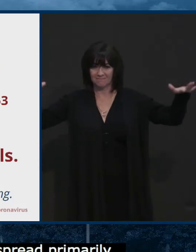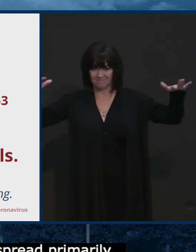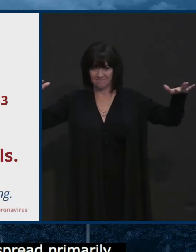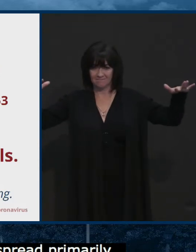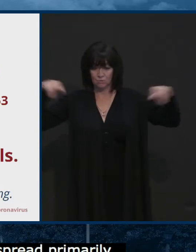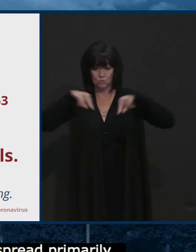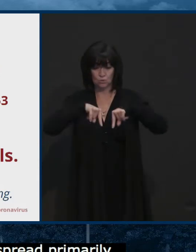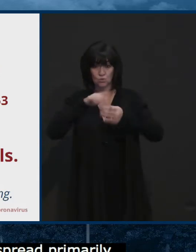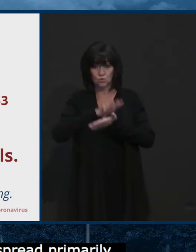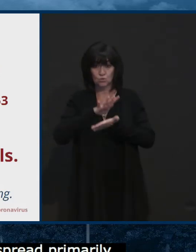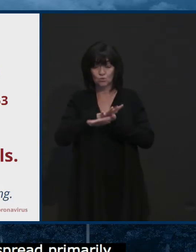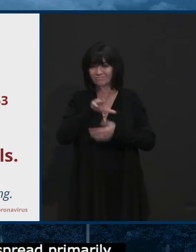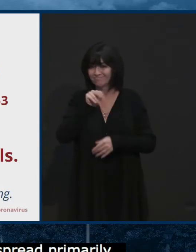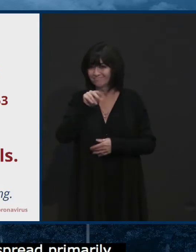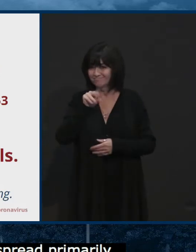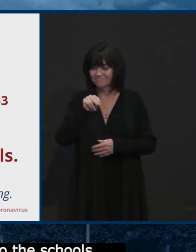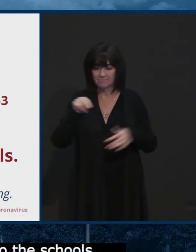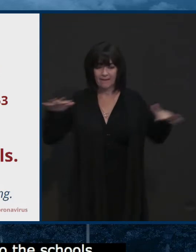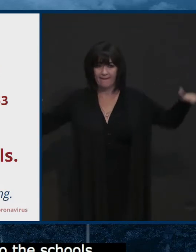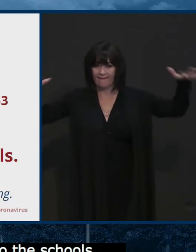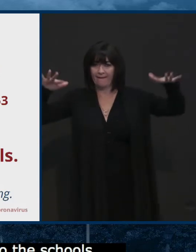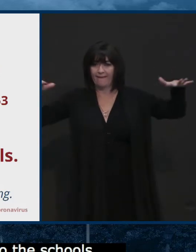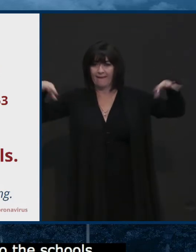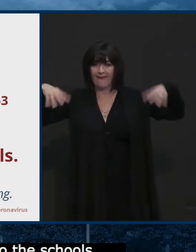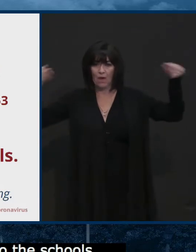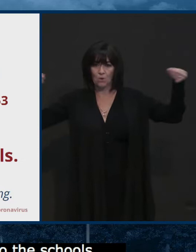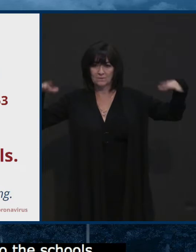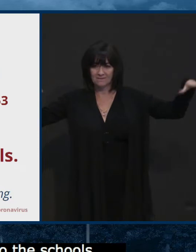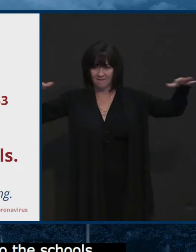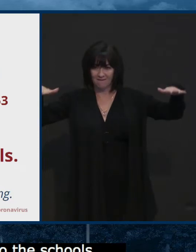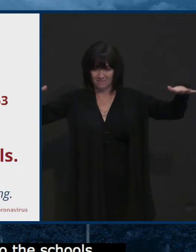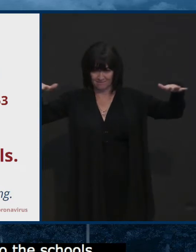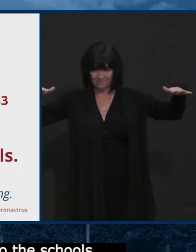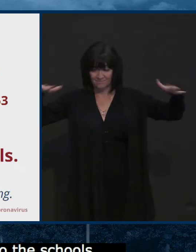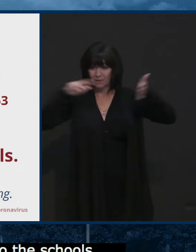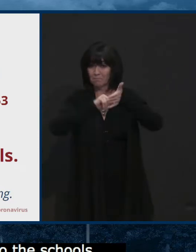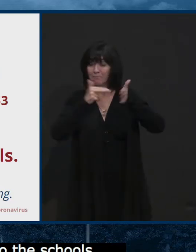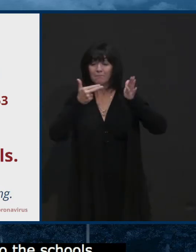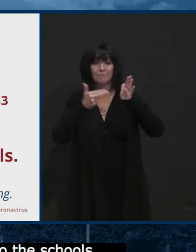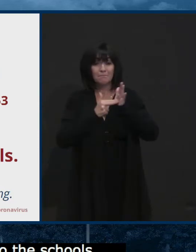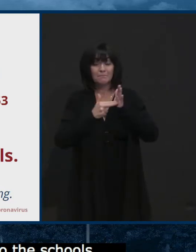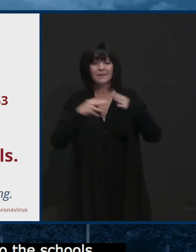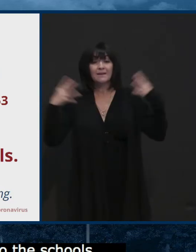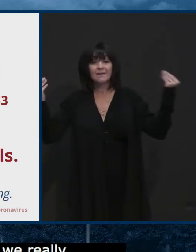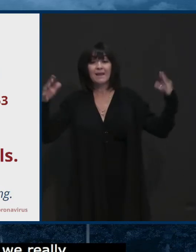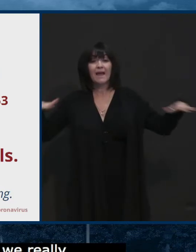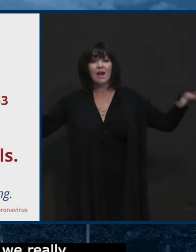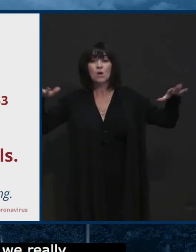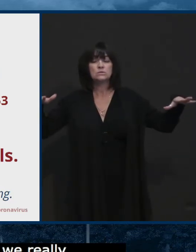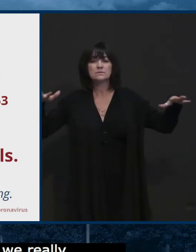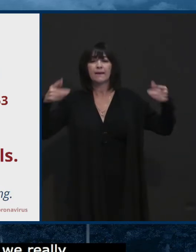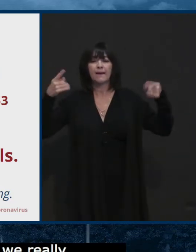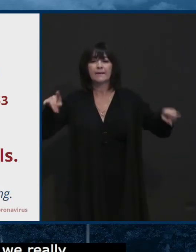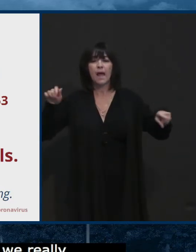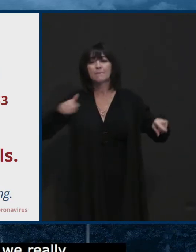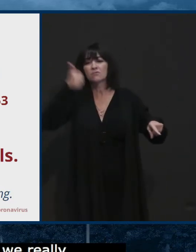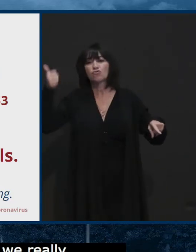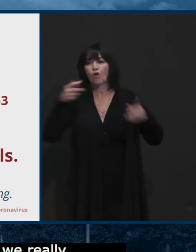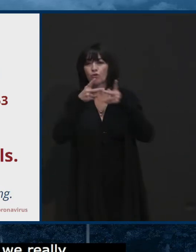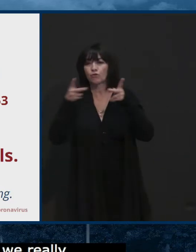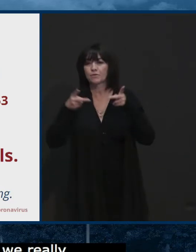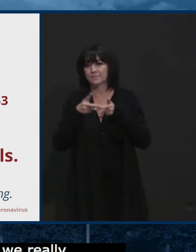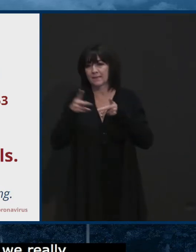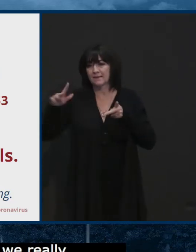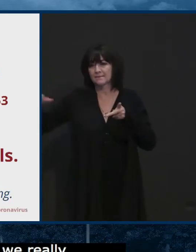school setting. So we really wanted to take a little bit of a deeper dive for you all today so you could kind of see what